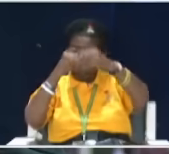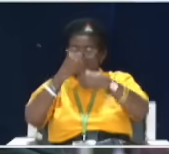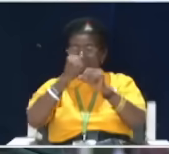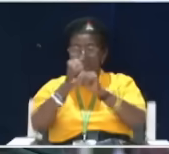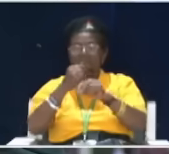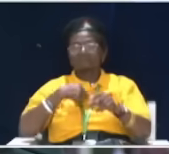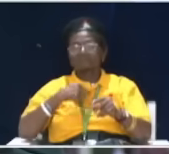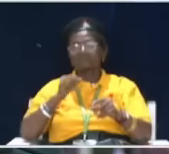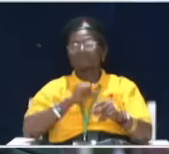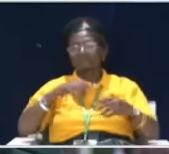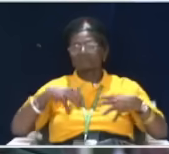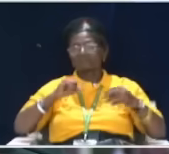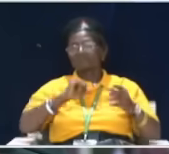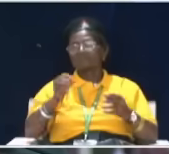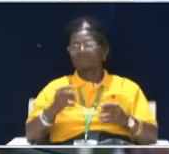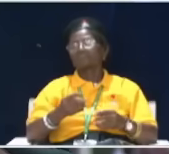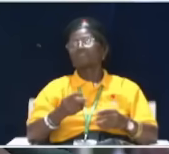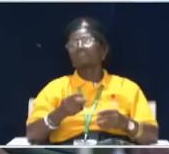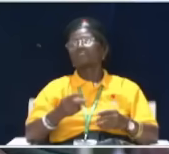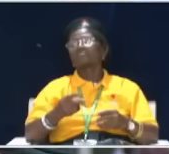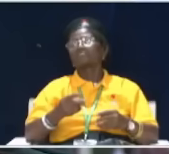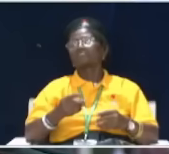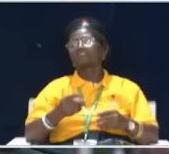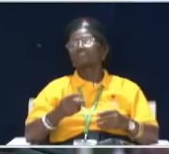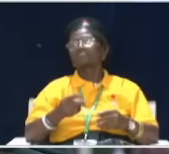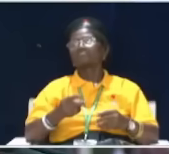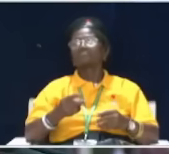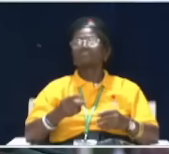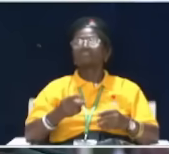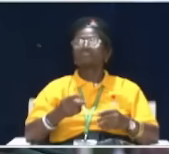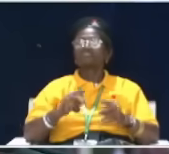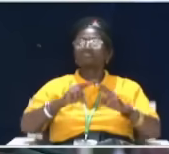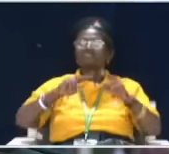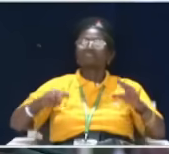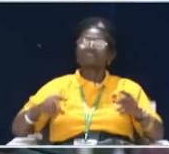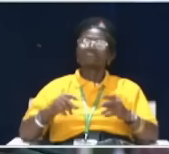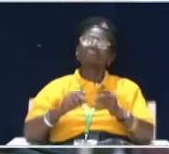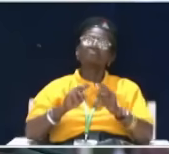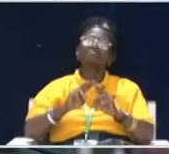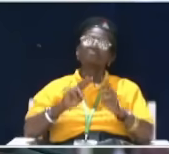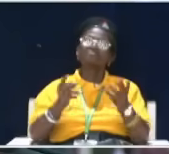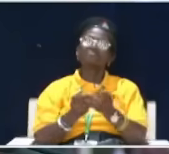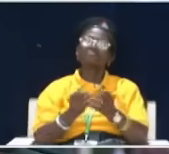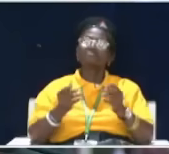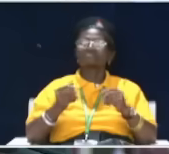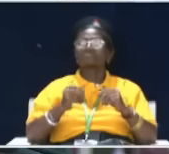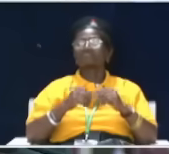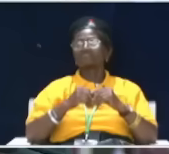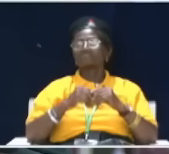a healing vessel. So me di anything wo ni son.